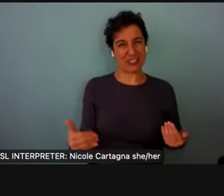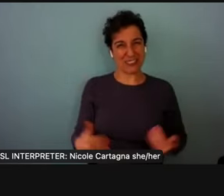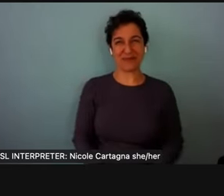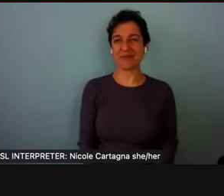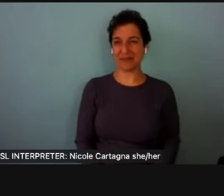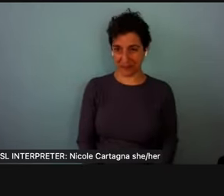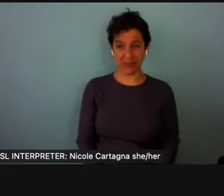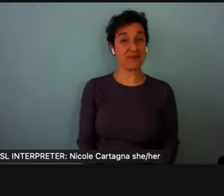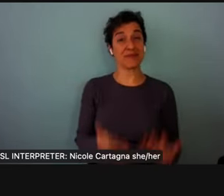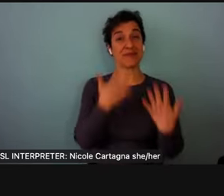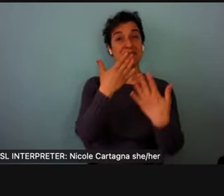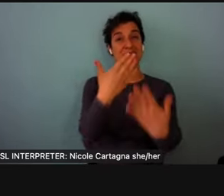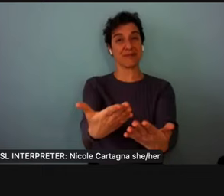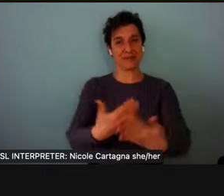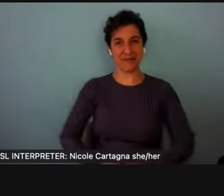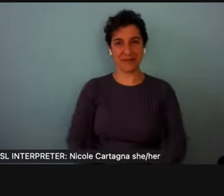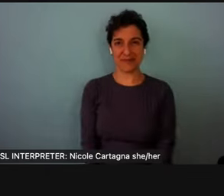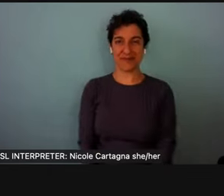Thank you.